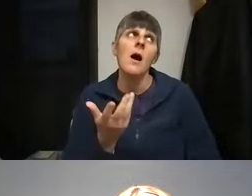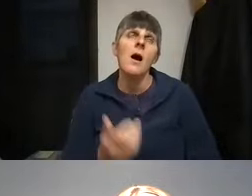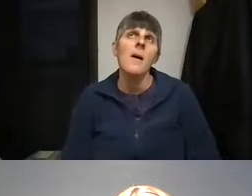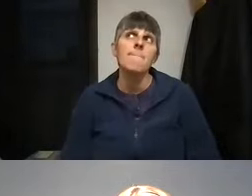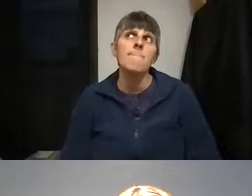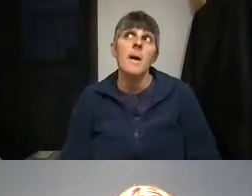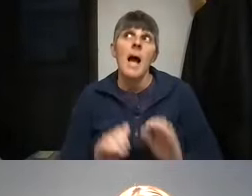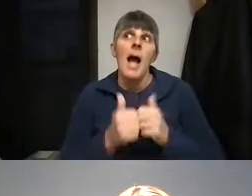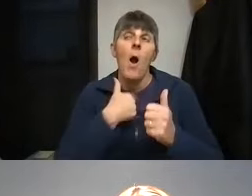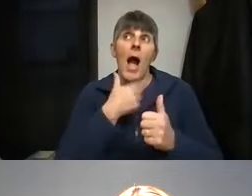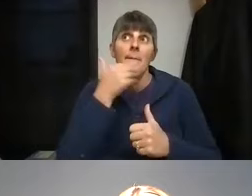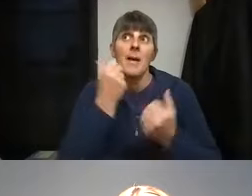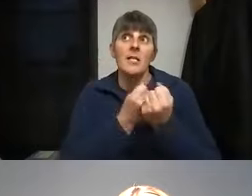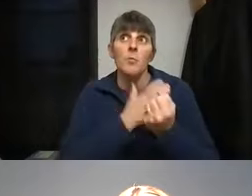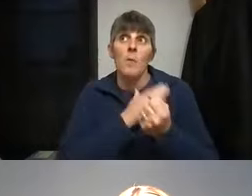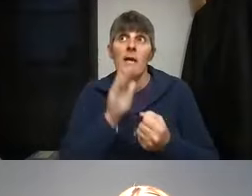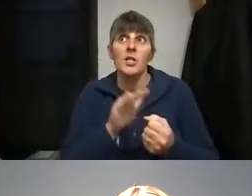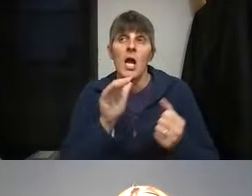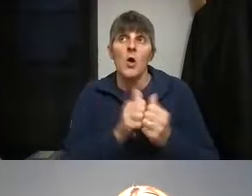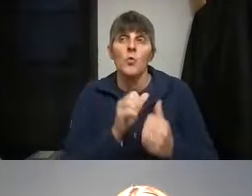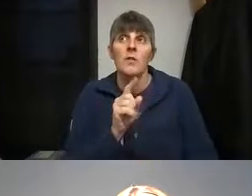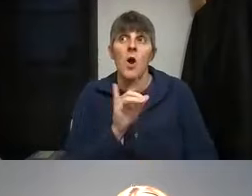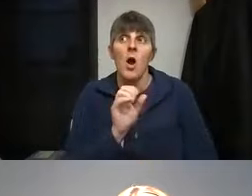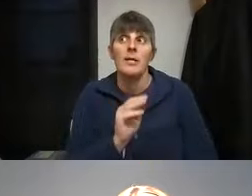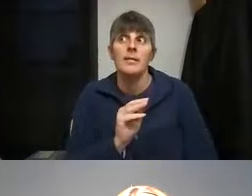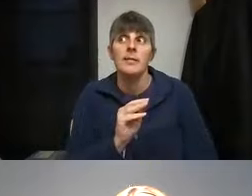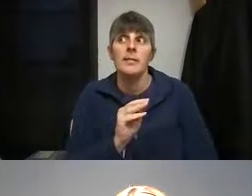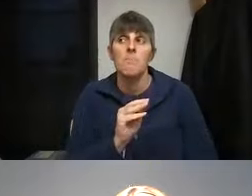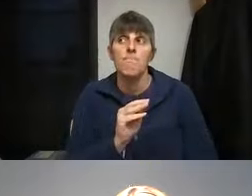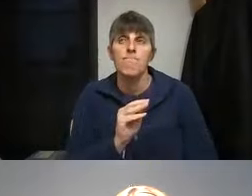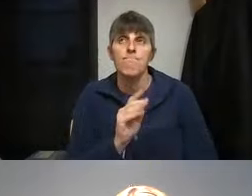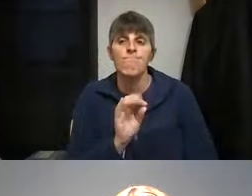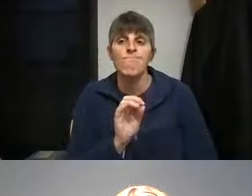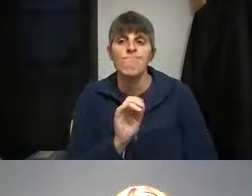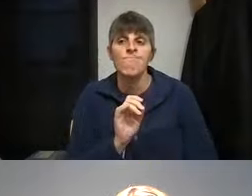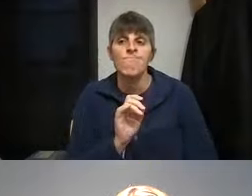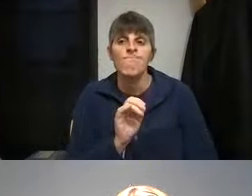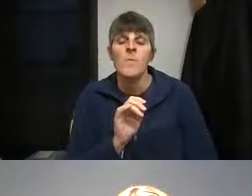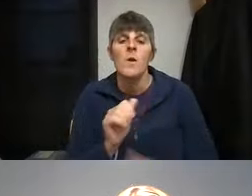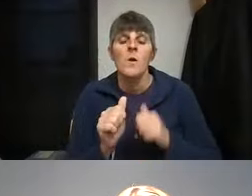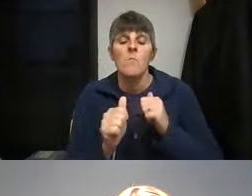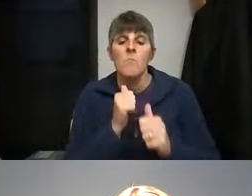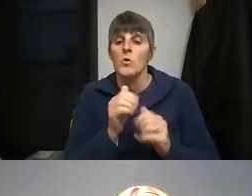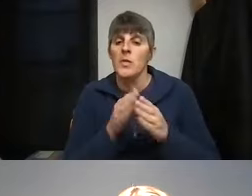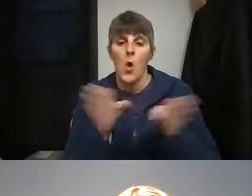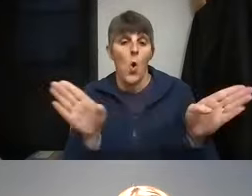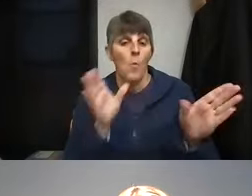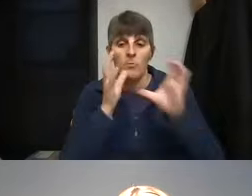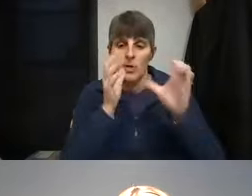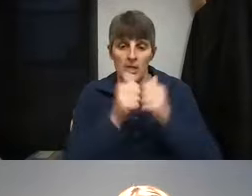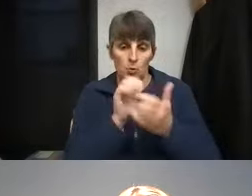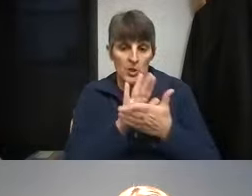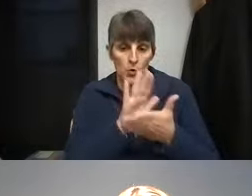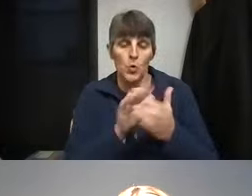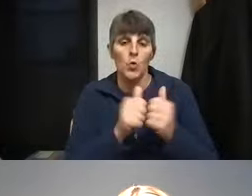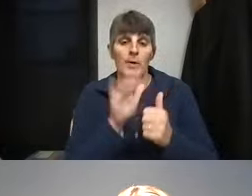How I best support my child with autism is pretty much open lines of communication with the school, with